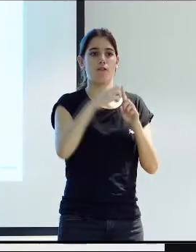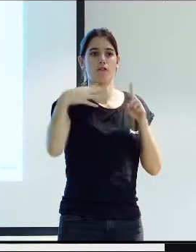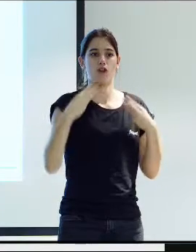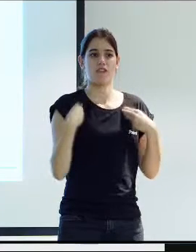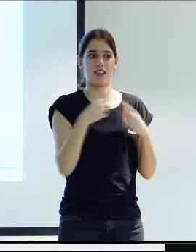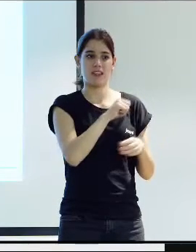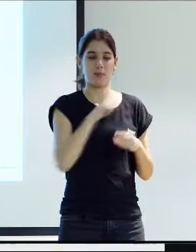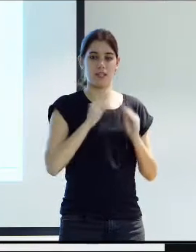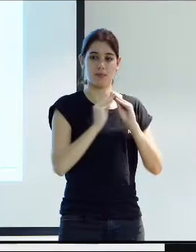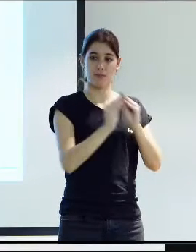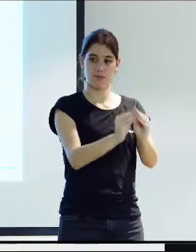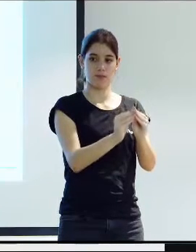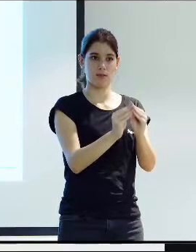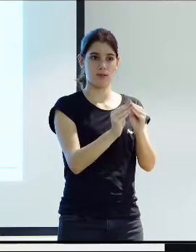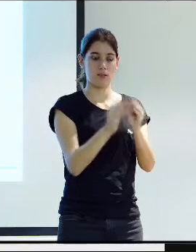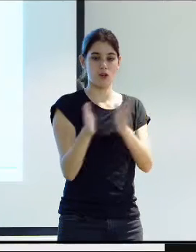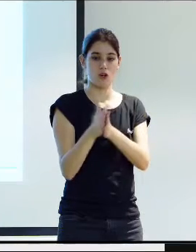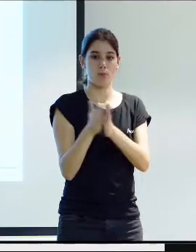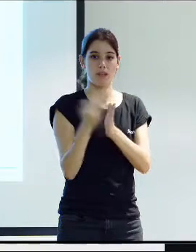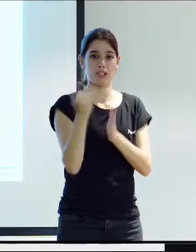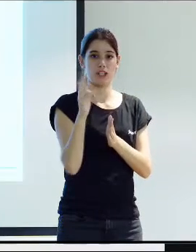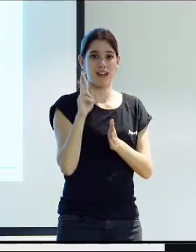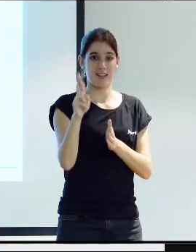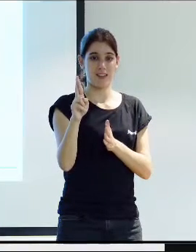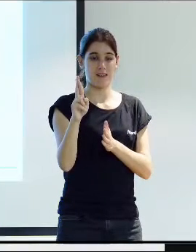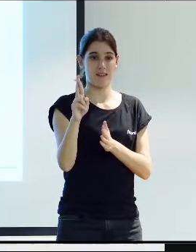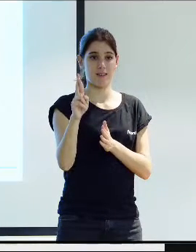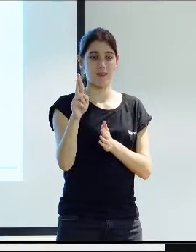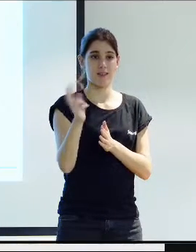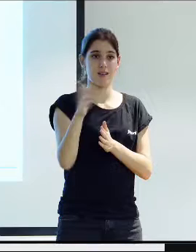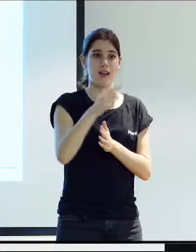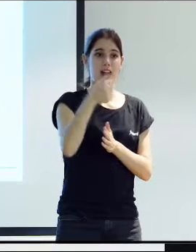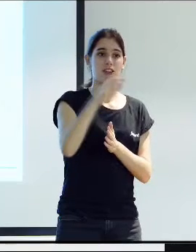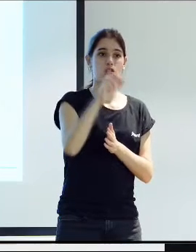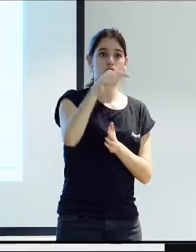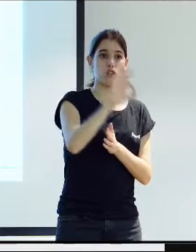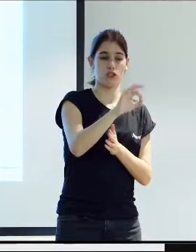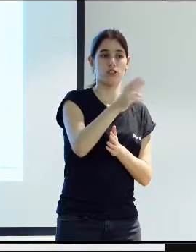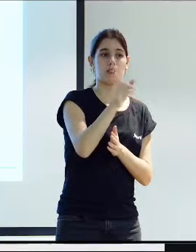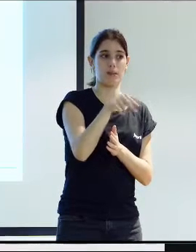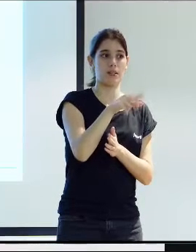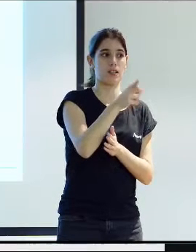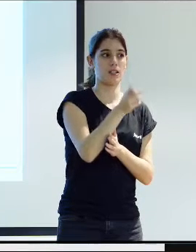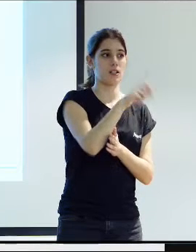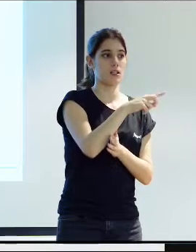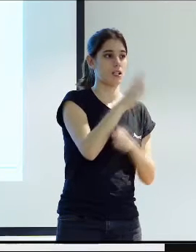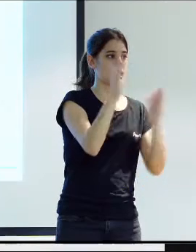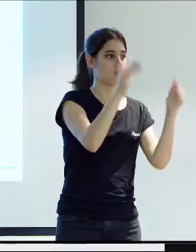prepared by our colleagues Javier Romagnac, Antonio Centeno,